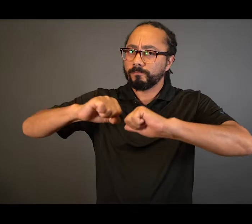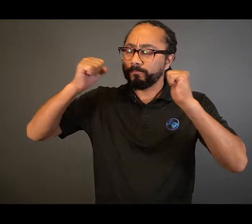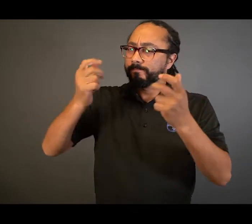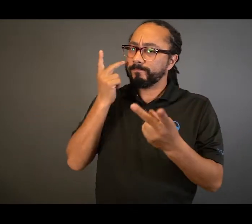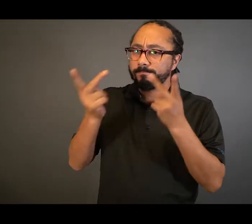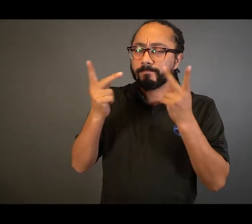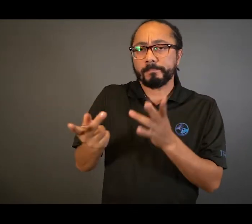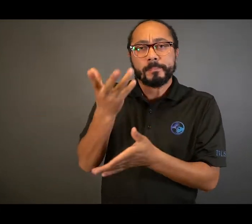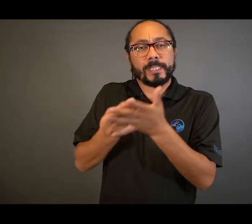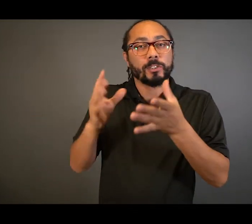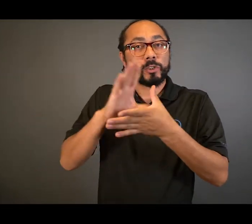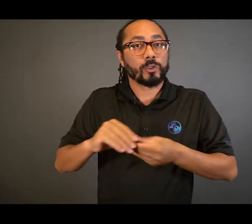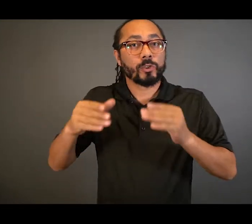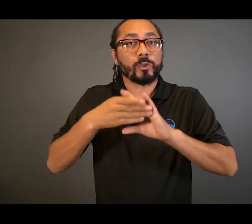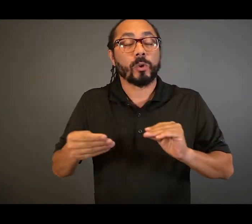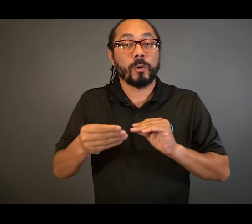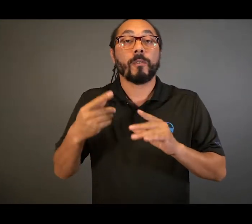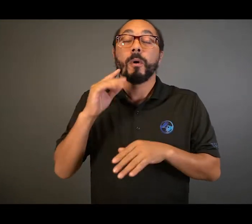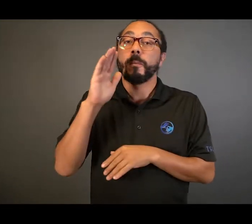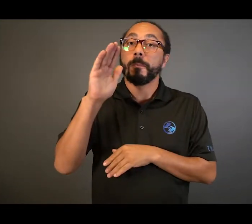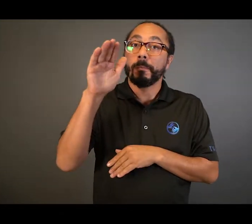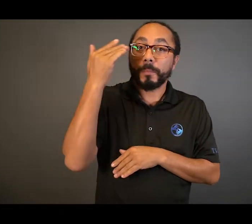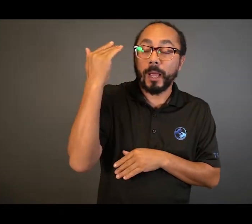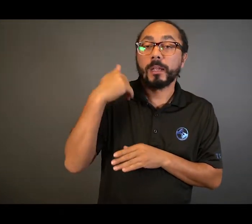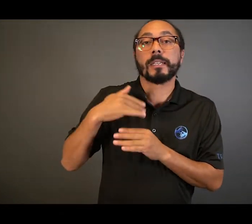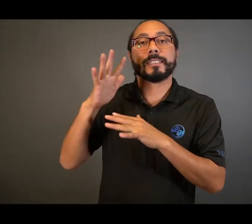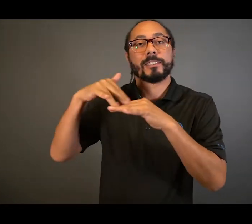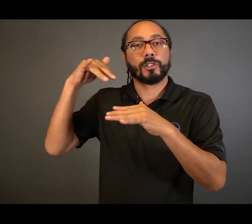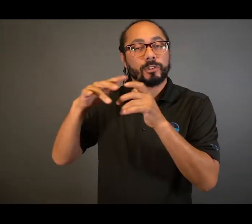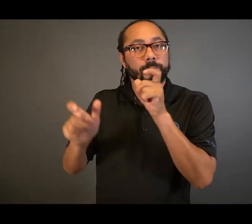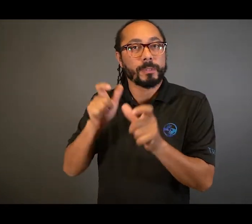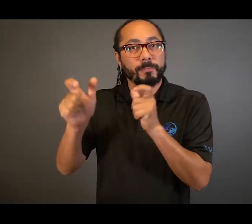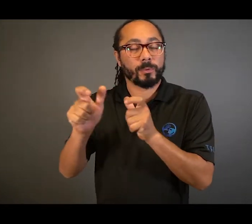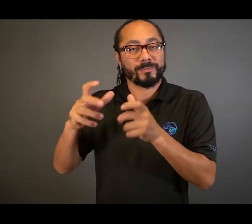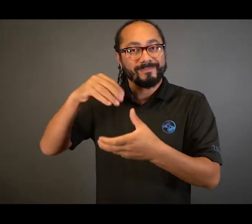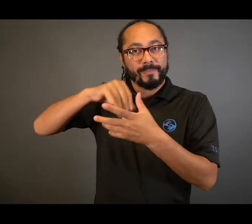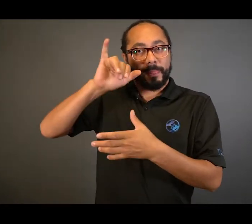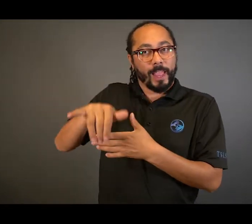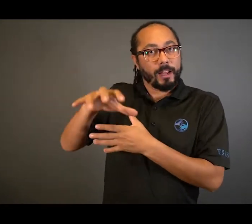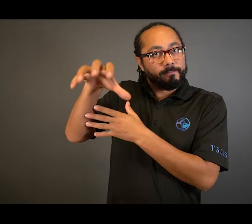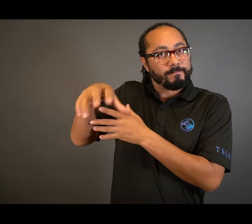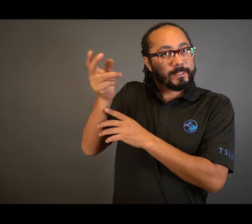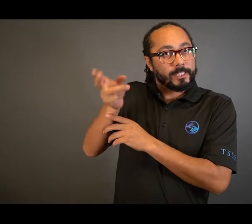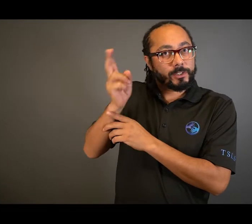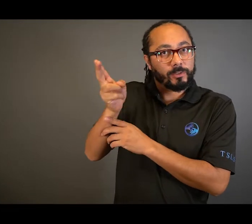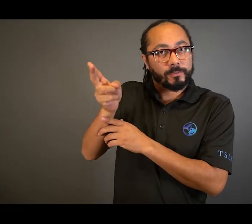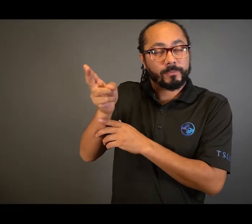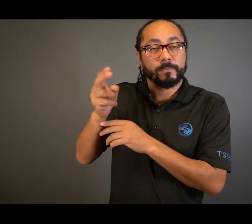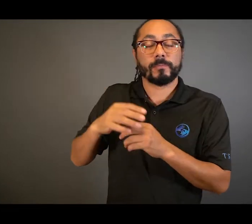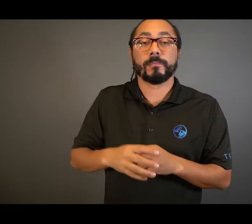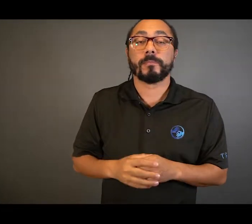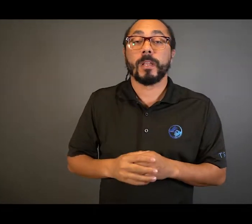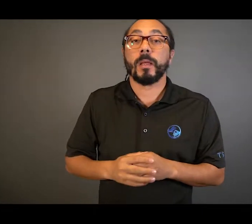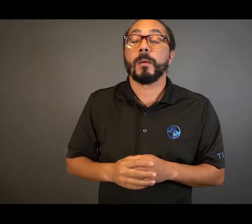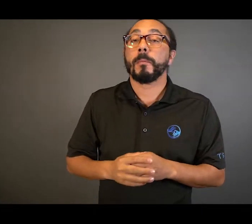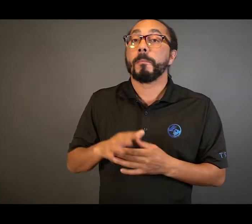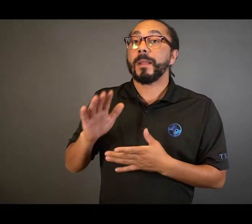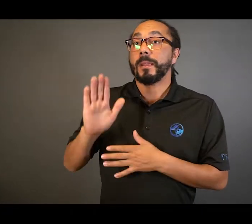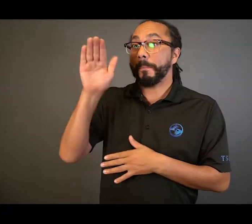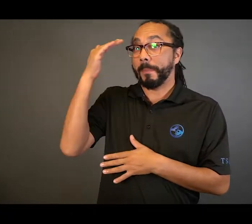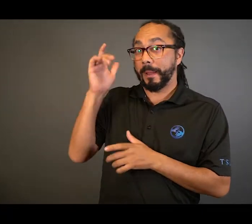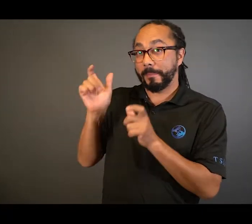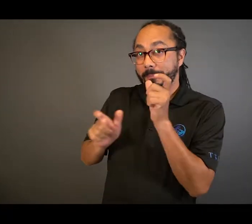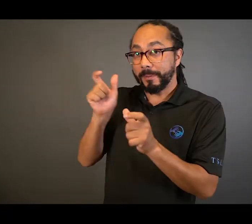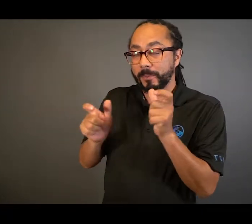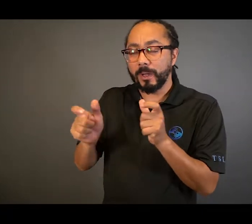missing narratives, making visible Black and disabled people's contribution to that history. The experiences and